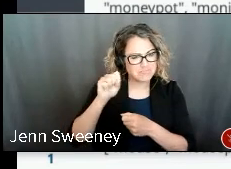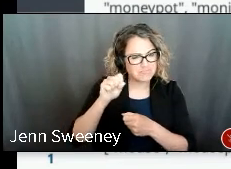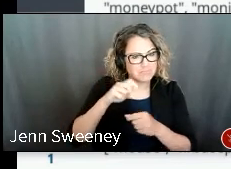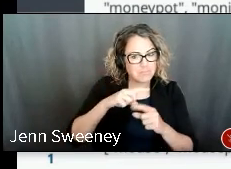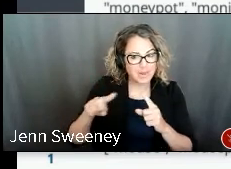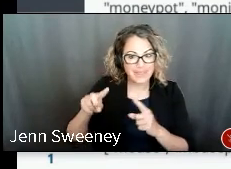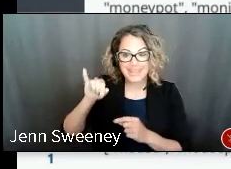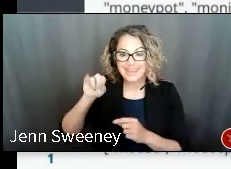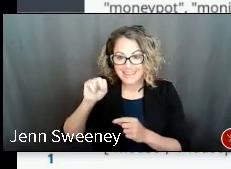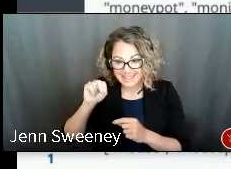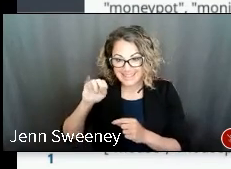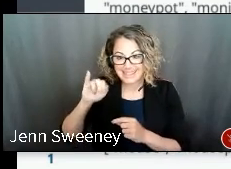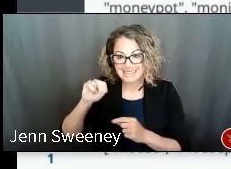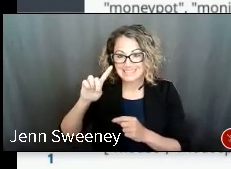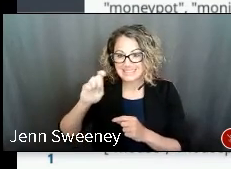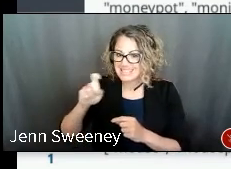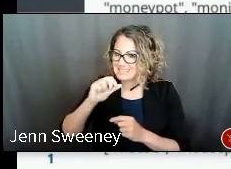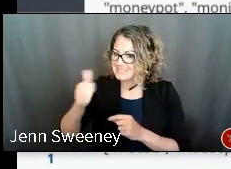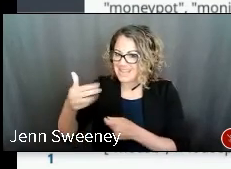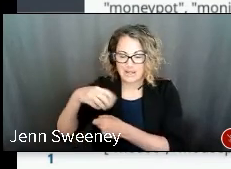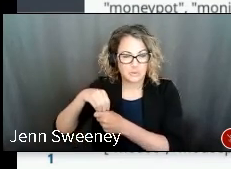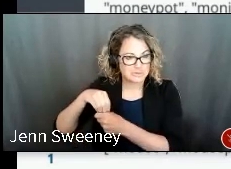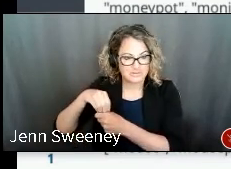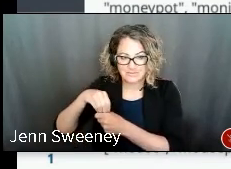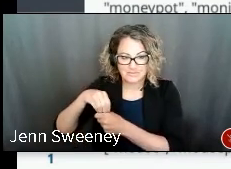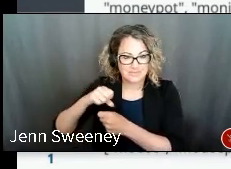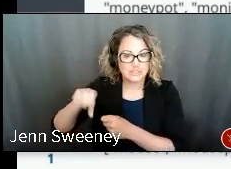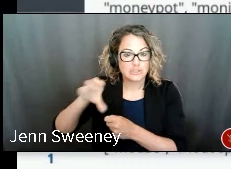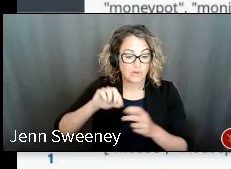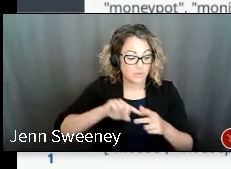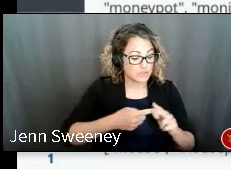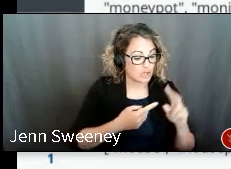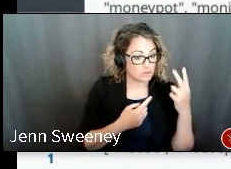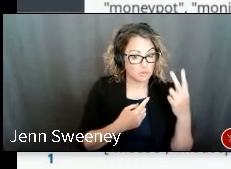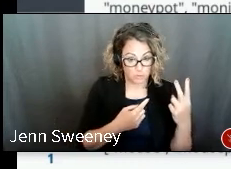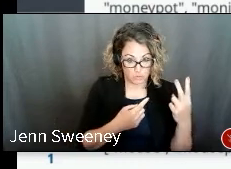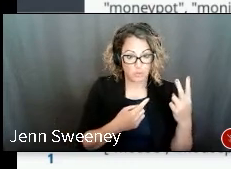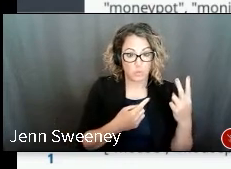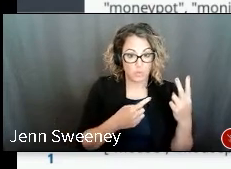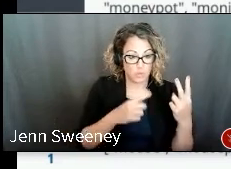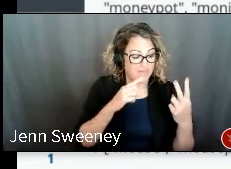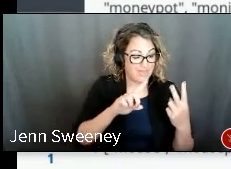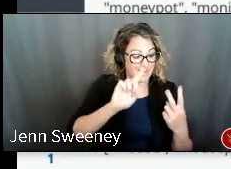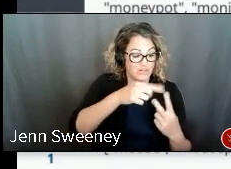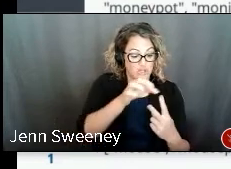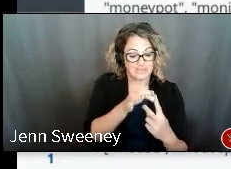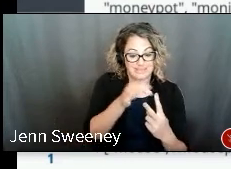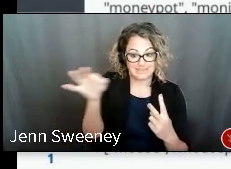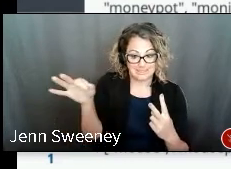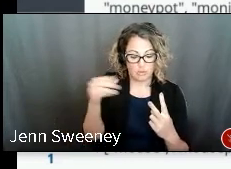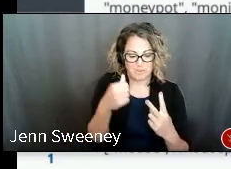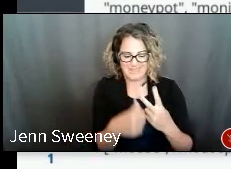index is inclusive. So if we start from 2, the first query string should be substring for the